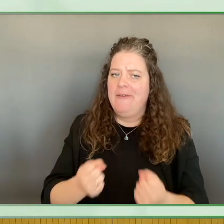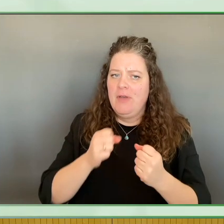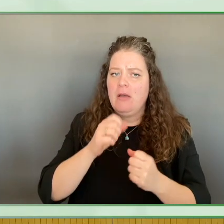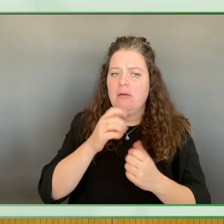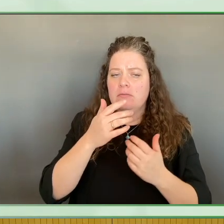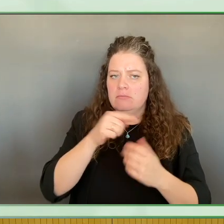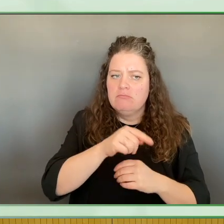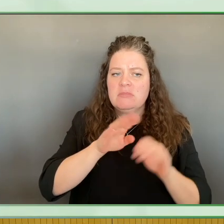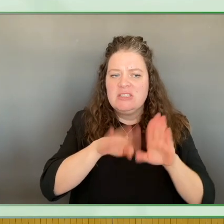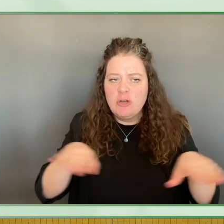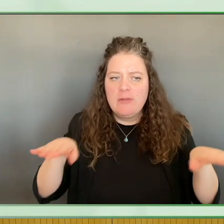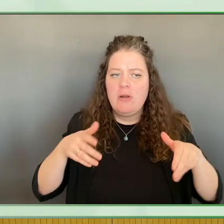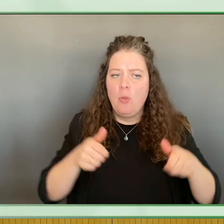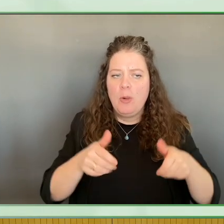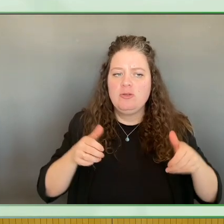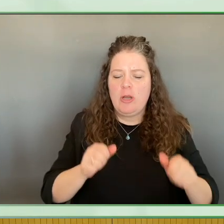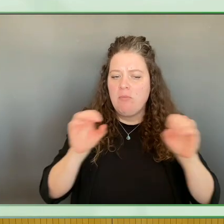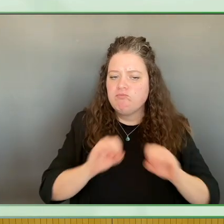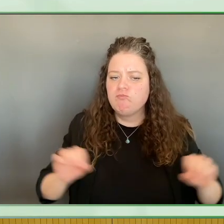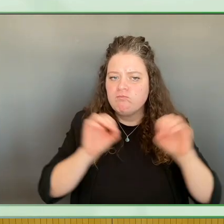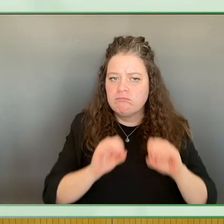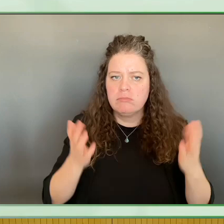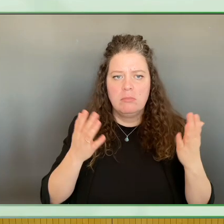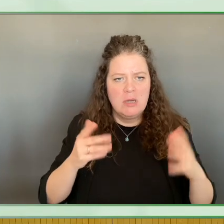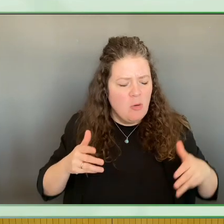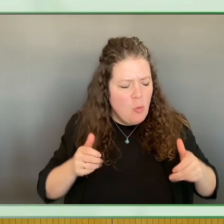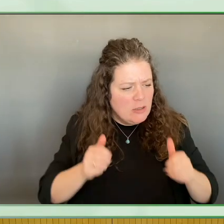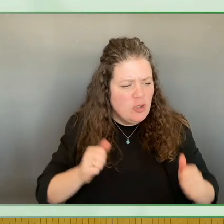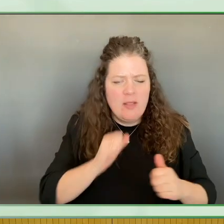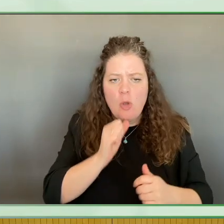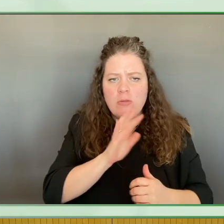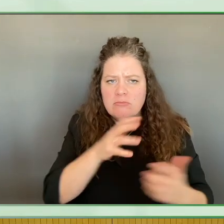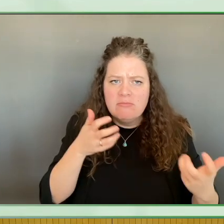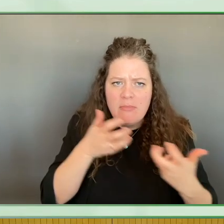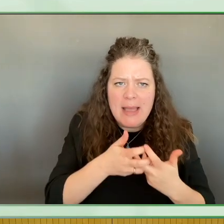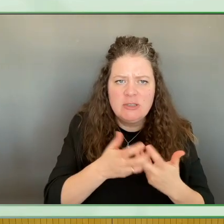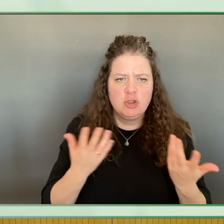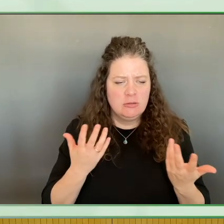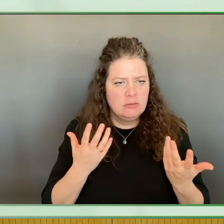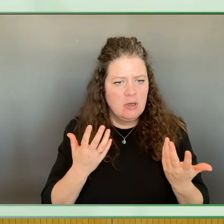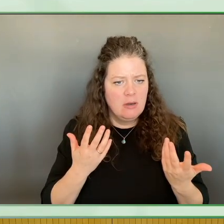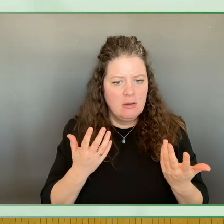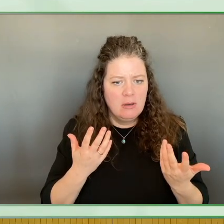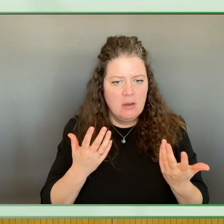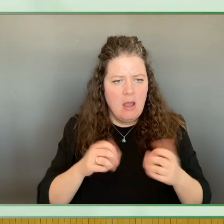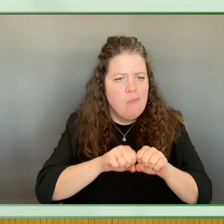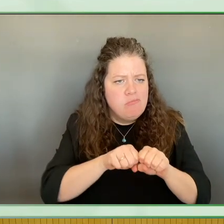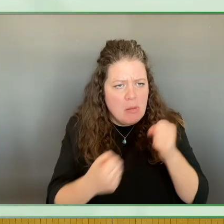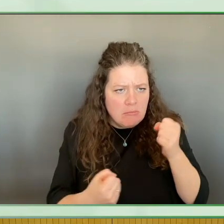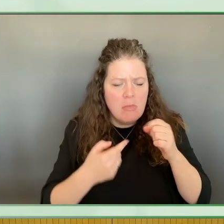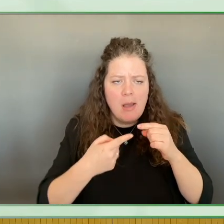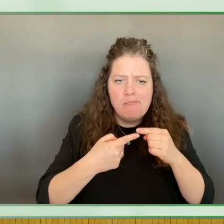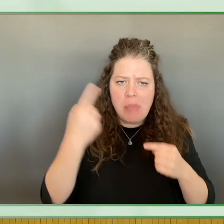using inappropriate wheelchairs that are ill-fitted, broken, and do not offer them the